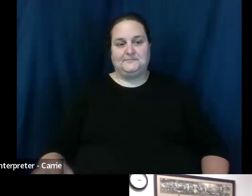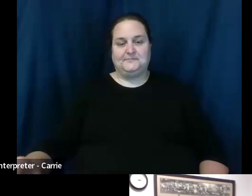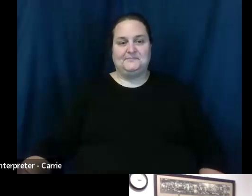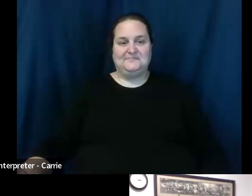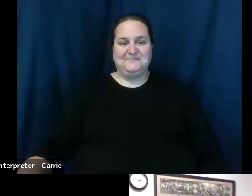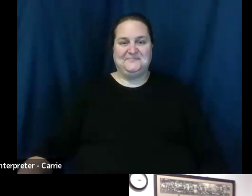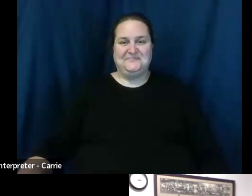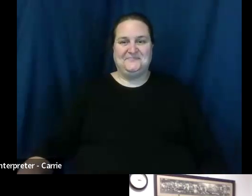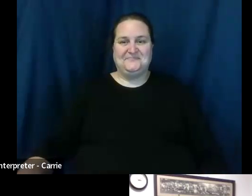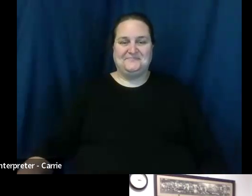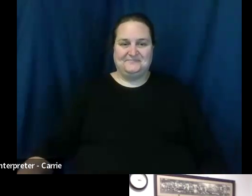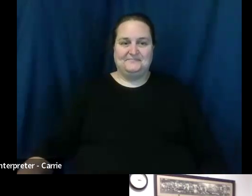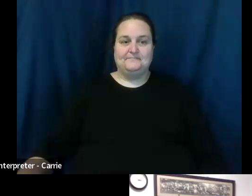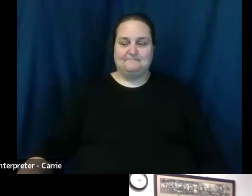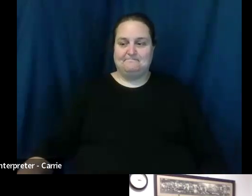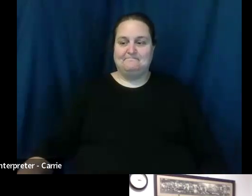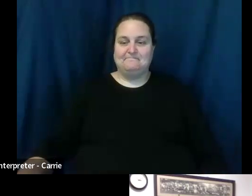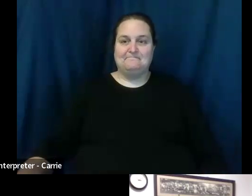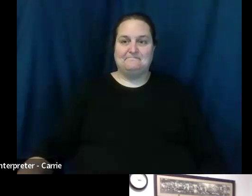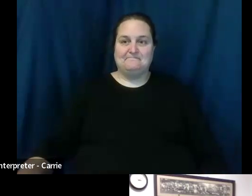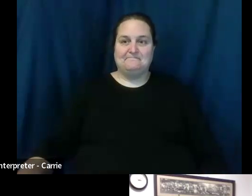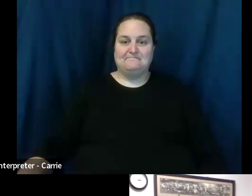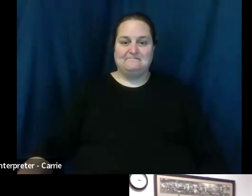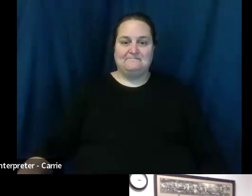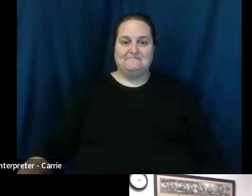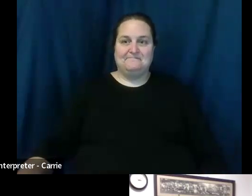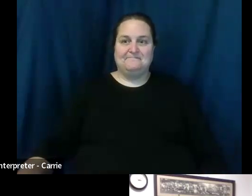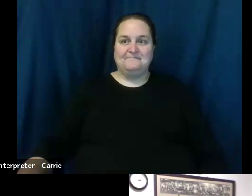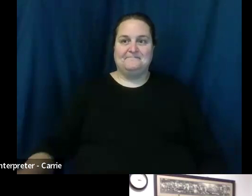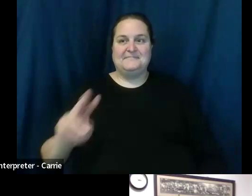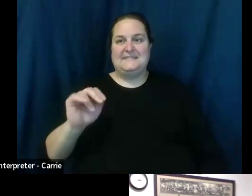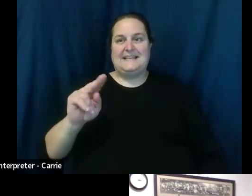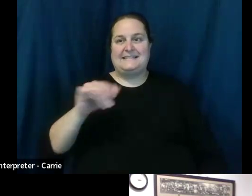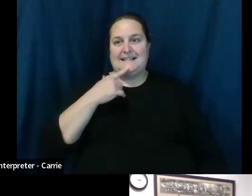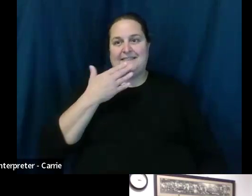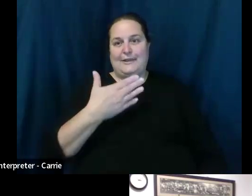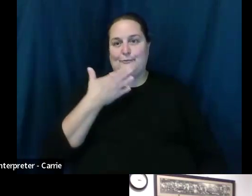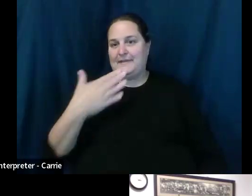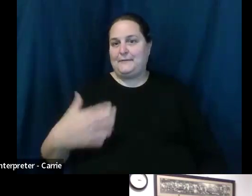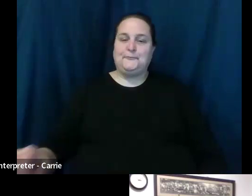Thank you. Mhm.